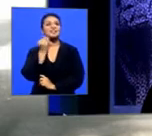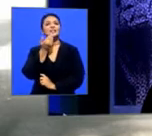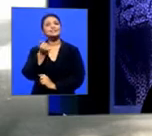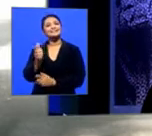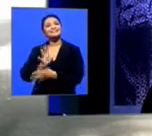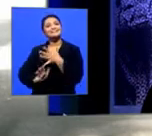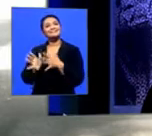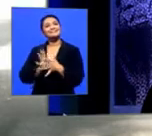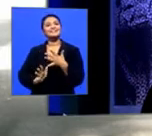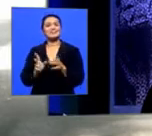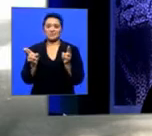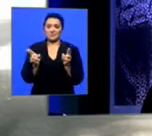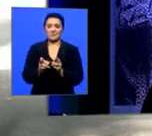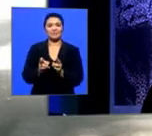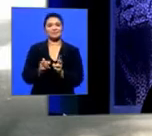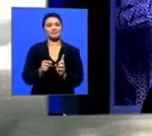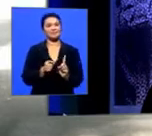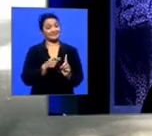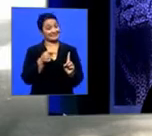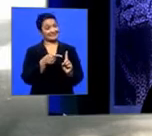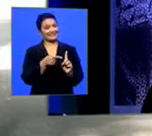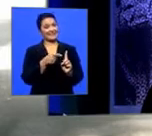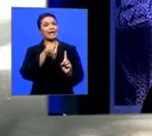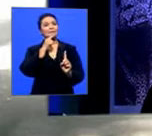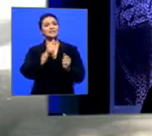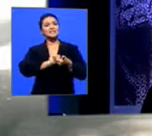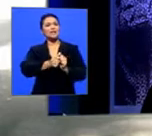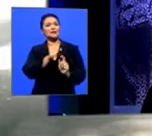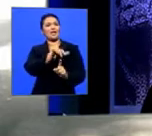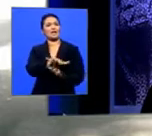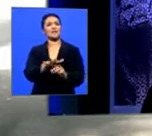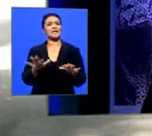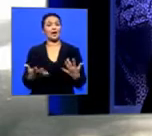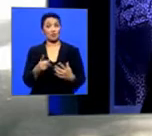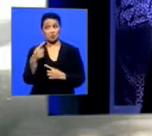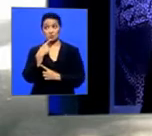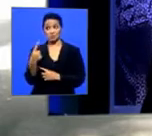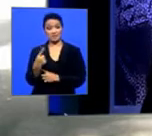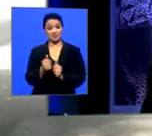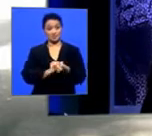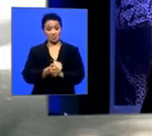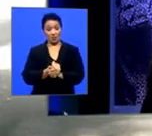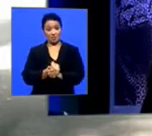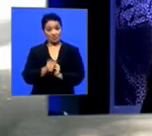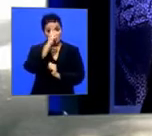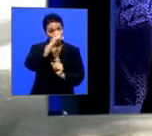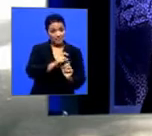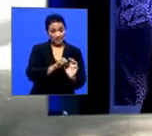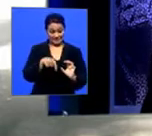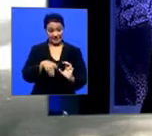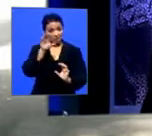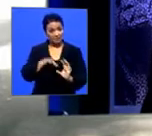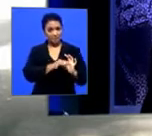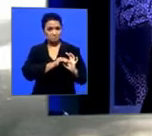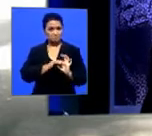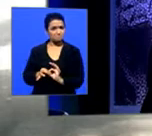in one or two words what Madiba meant to sport. You say that he and sport were inextricably linked here in South Africa and that